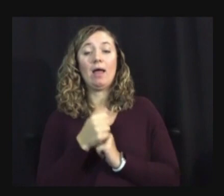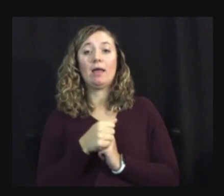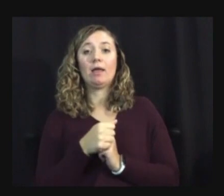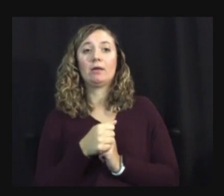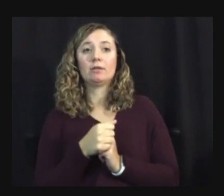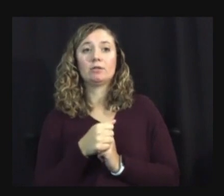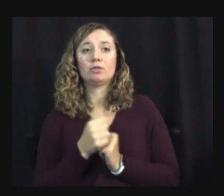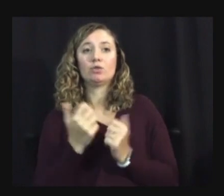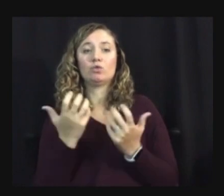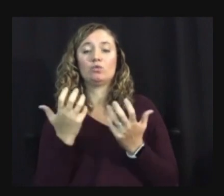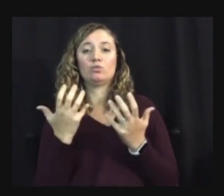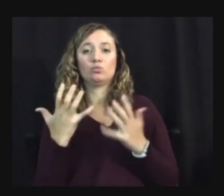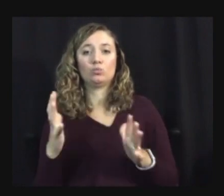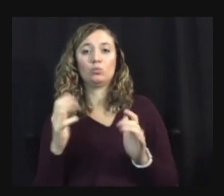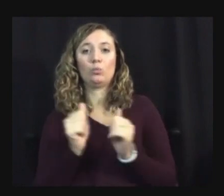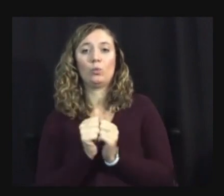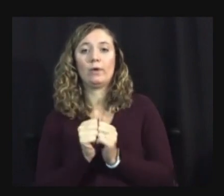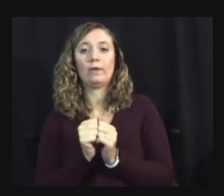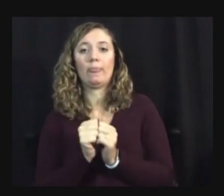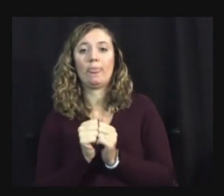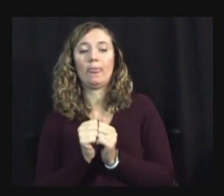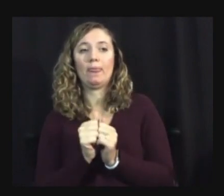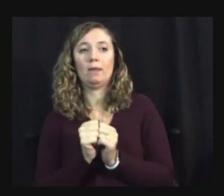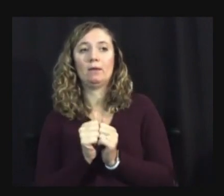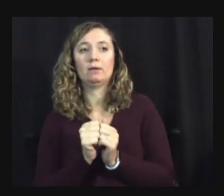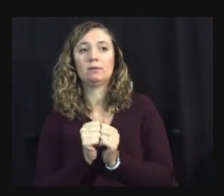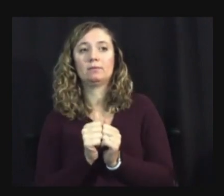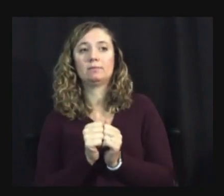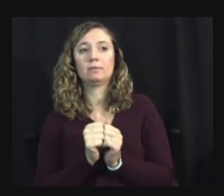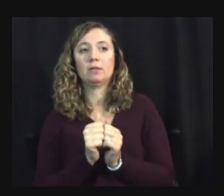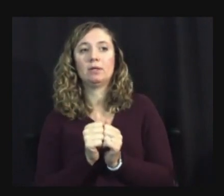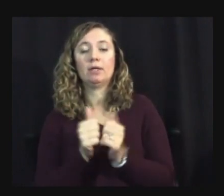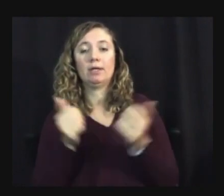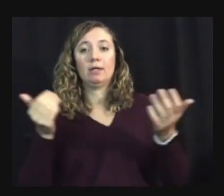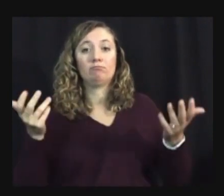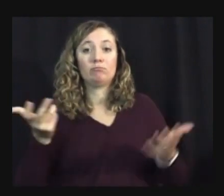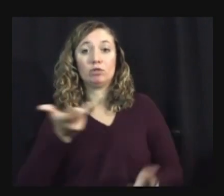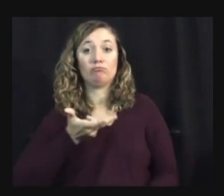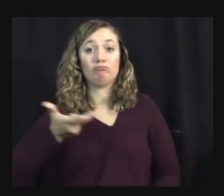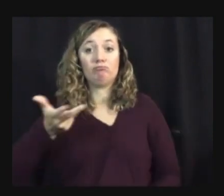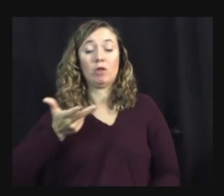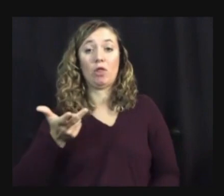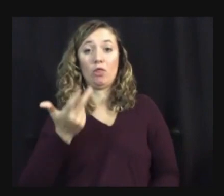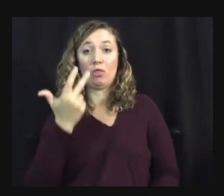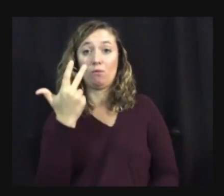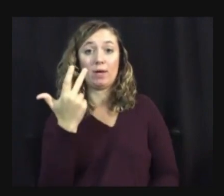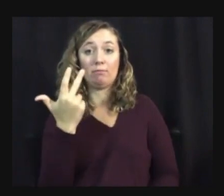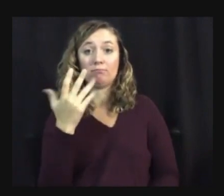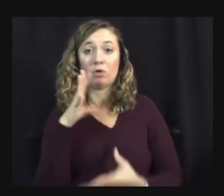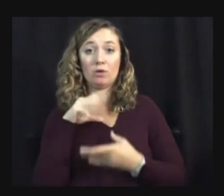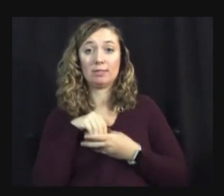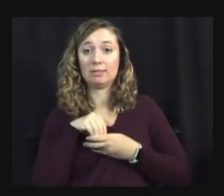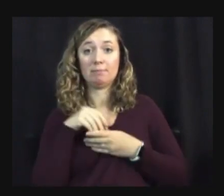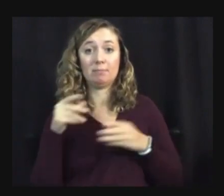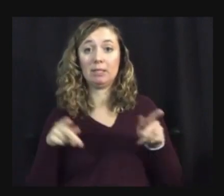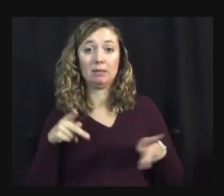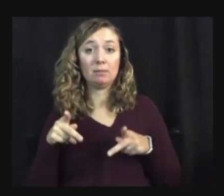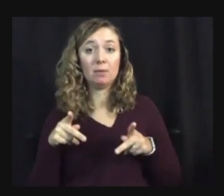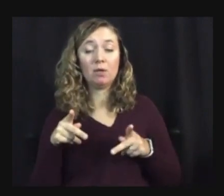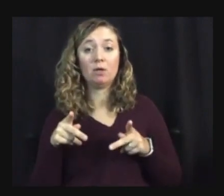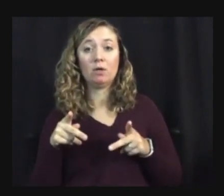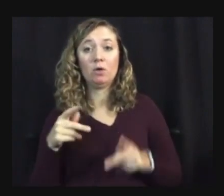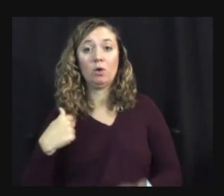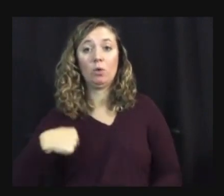wrap up with the spotlight that here we are, 3 autistic people. We